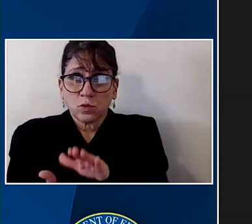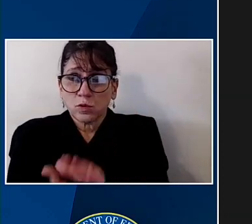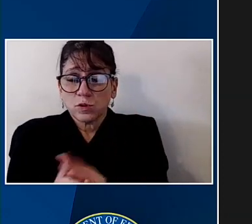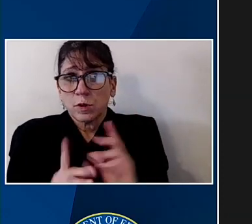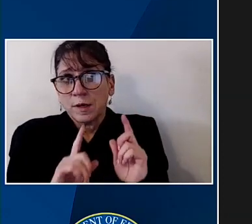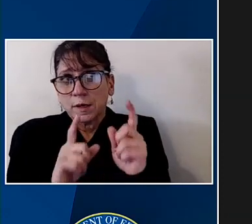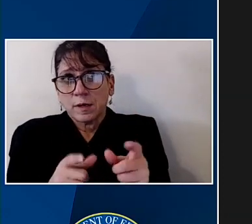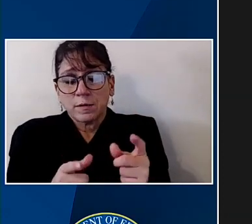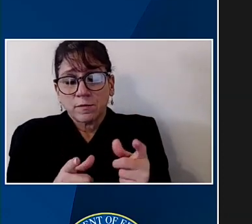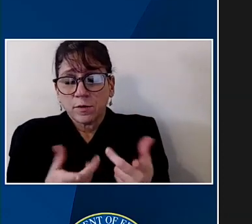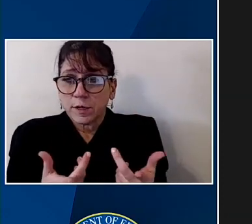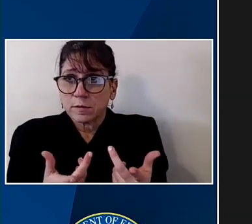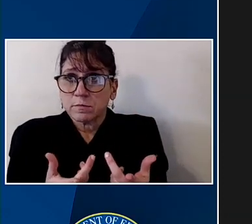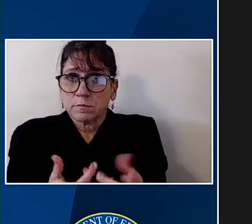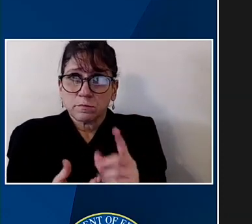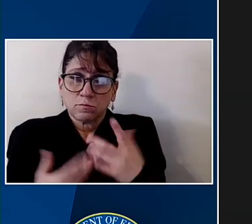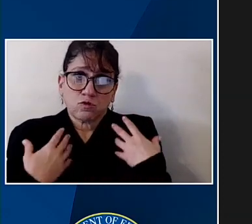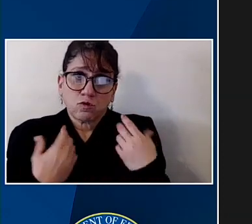programs to a real education.